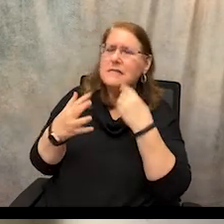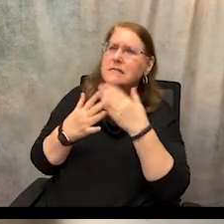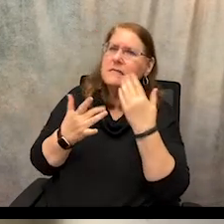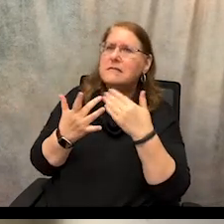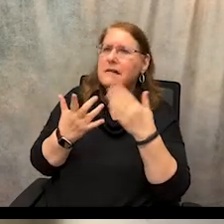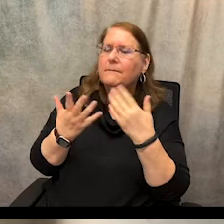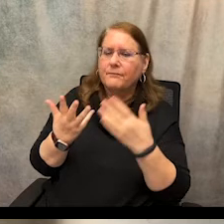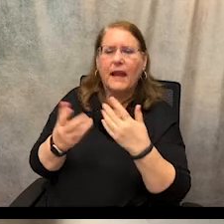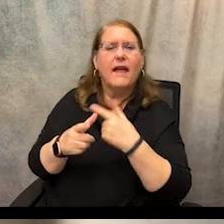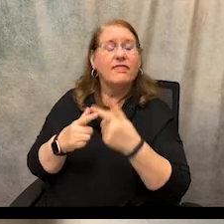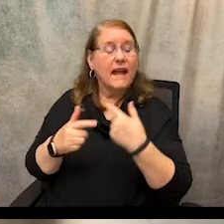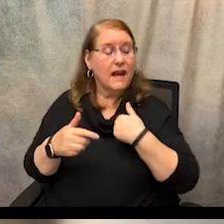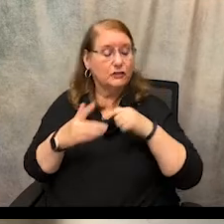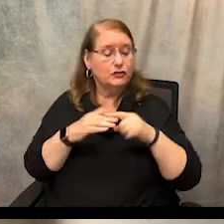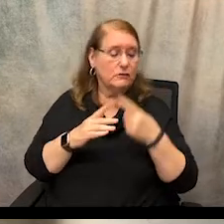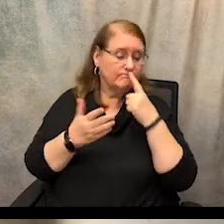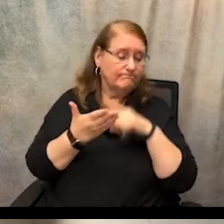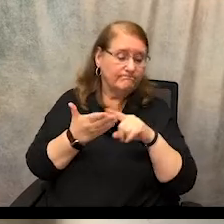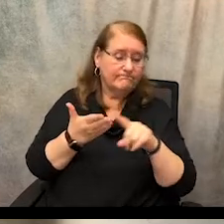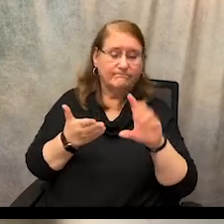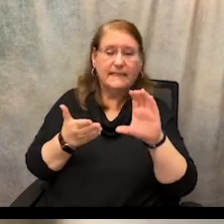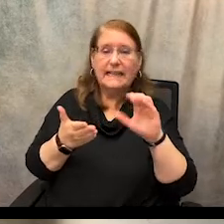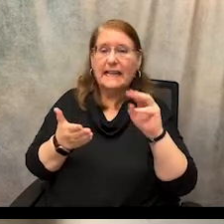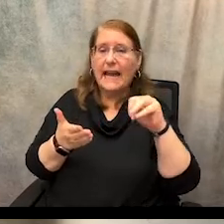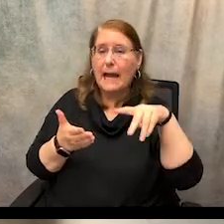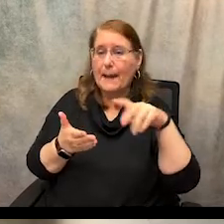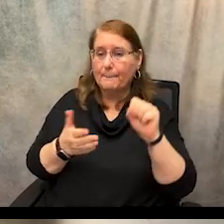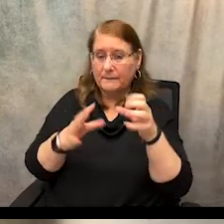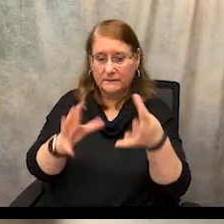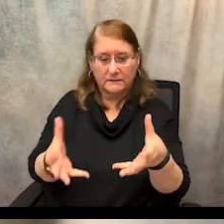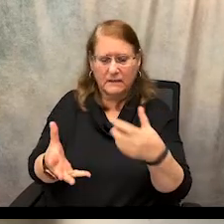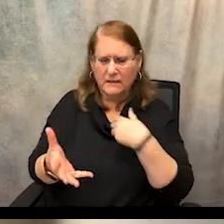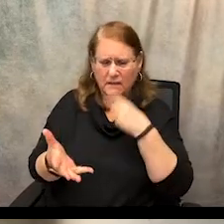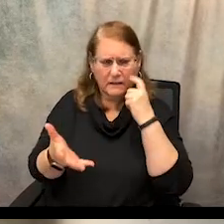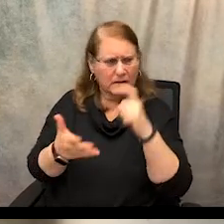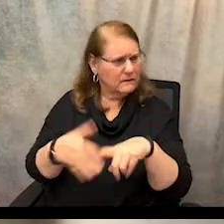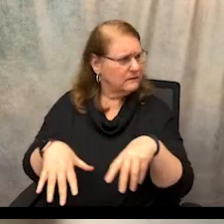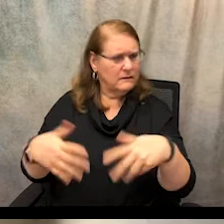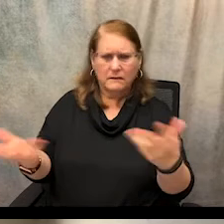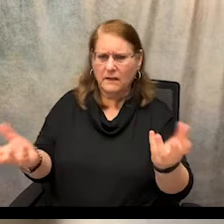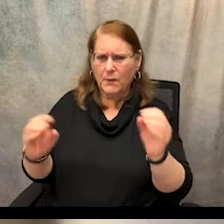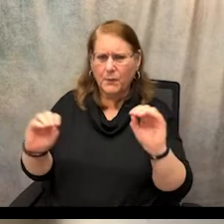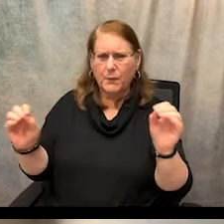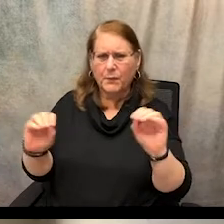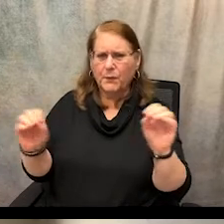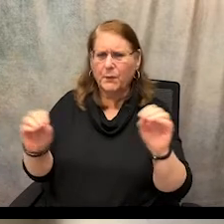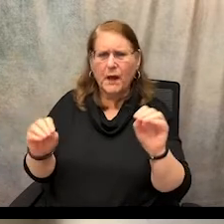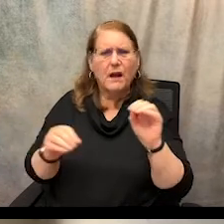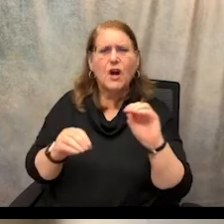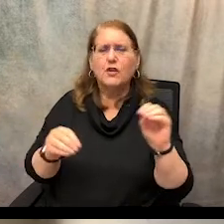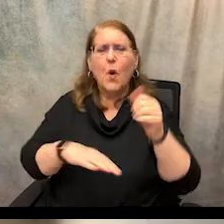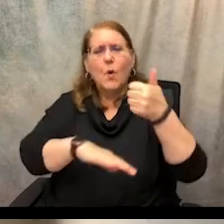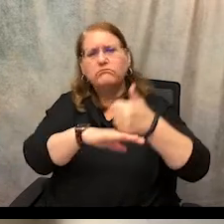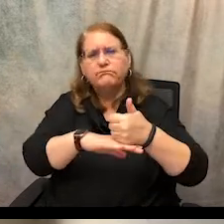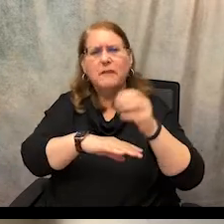When I started researching the camps themselves, it was clear that there were basically no monuments, nothing to really be seen at the camps,